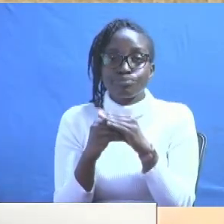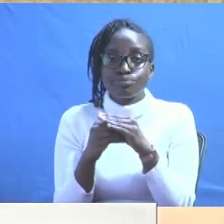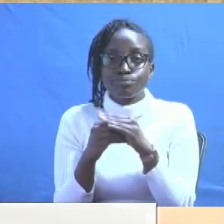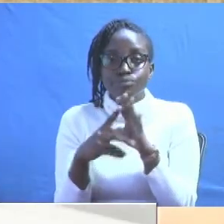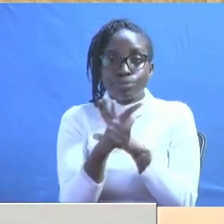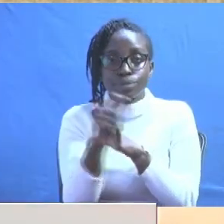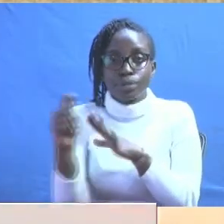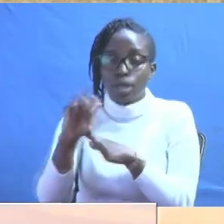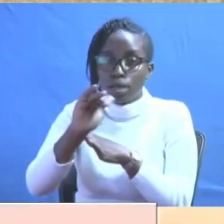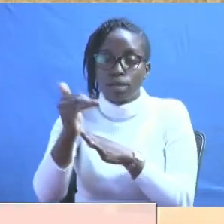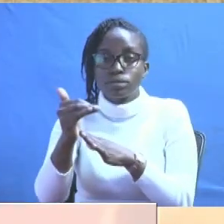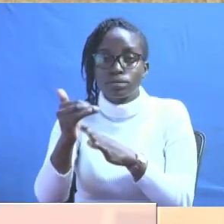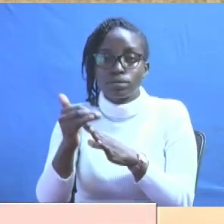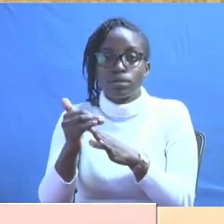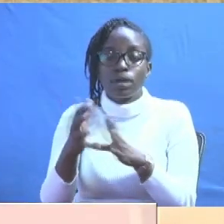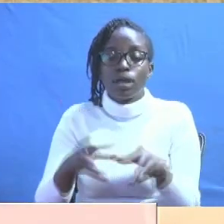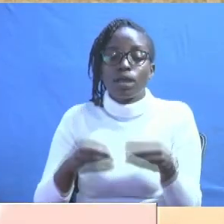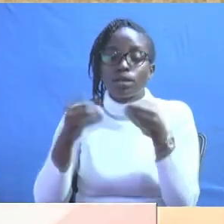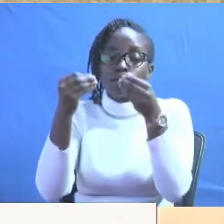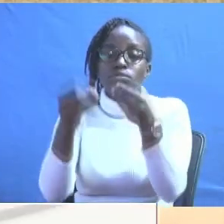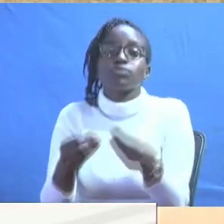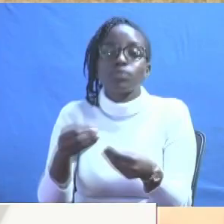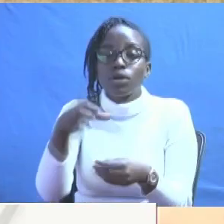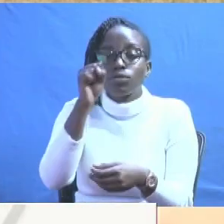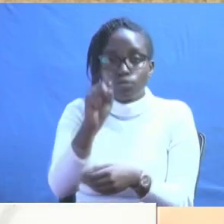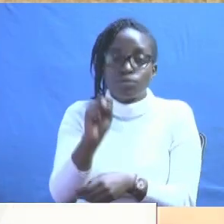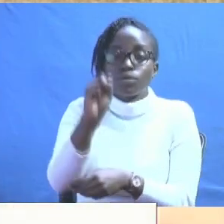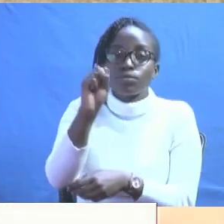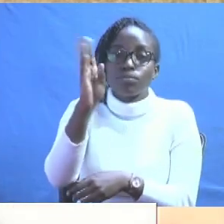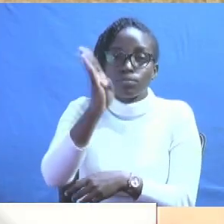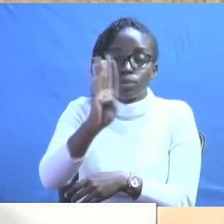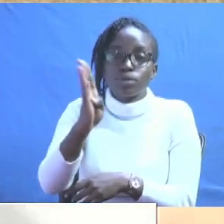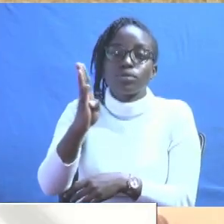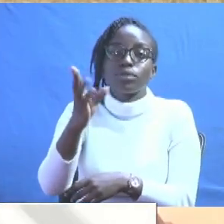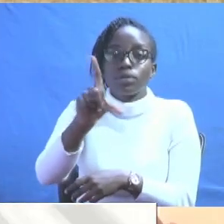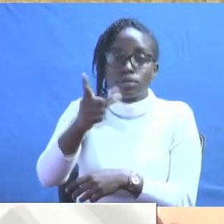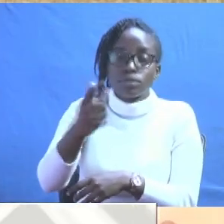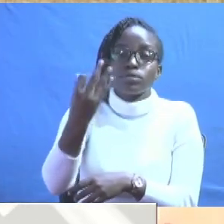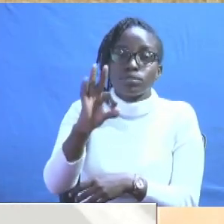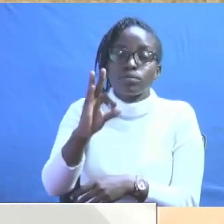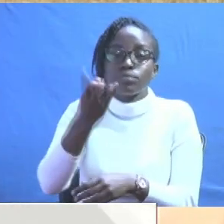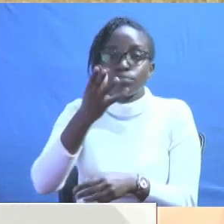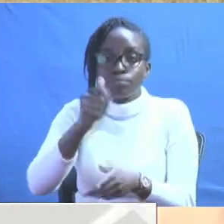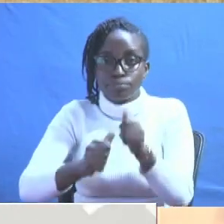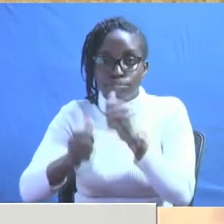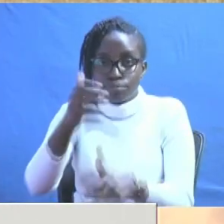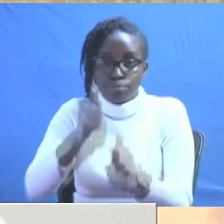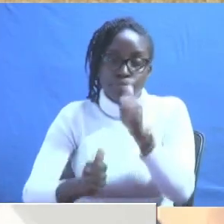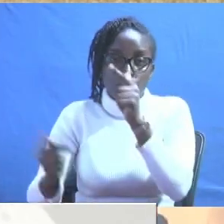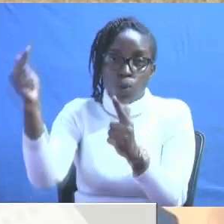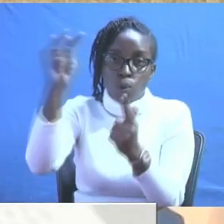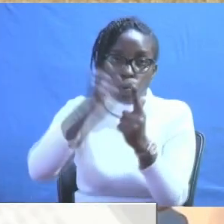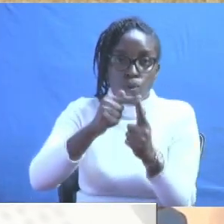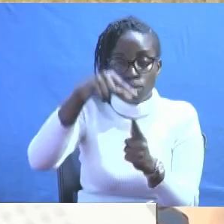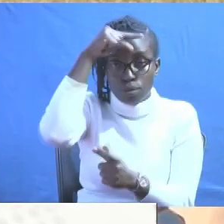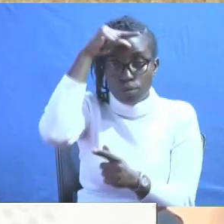currently is producing 5 billion liters of milk, but we are intending, or the goal of the government is to double the